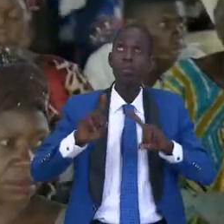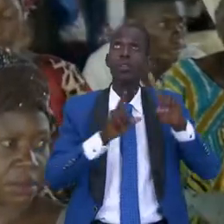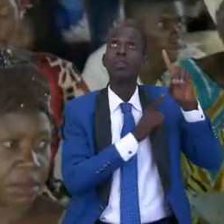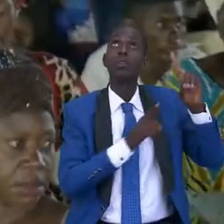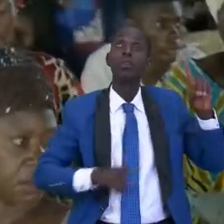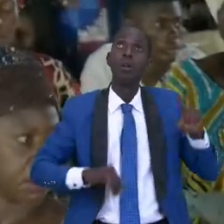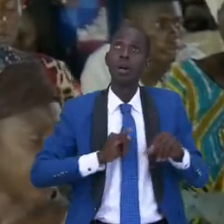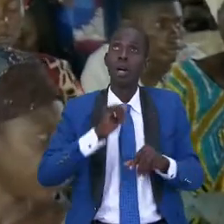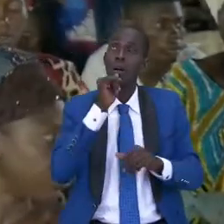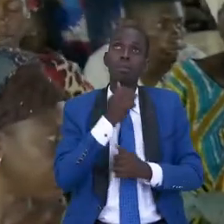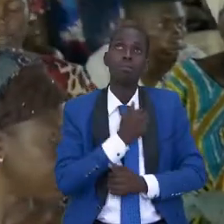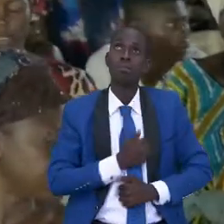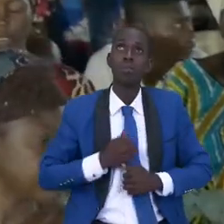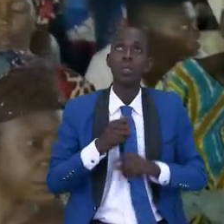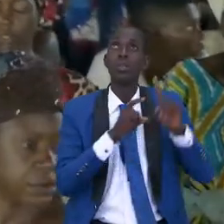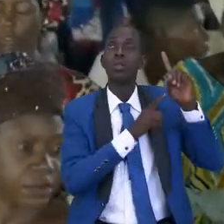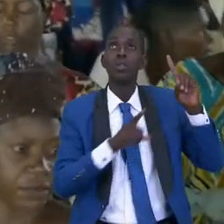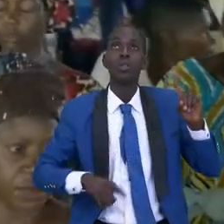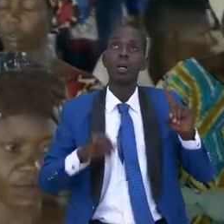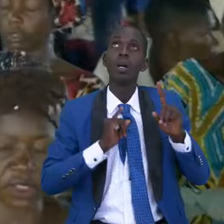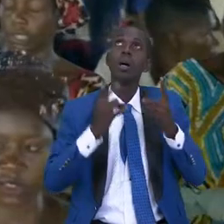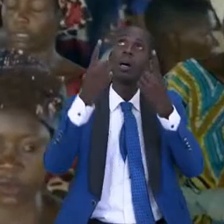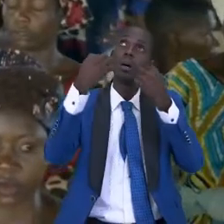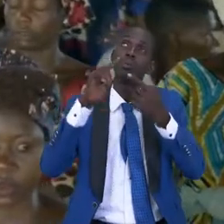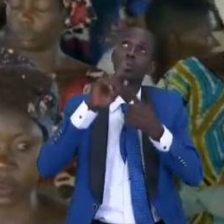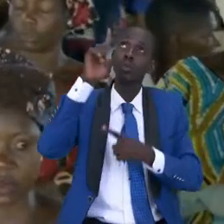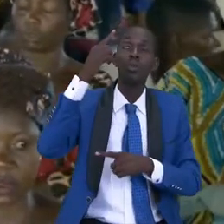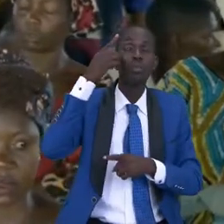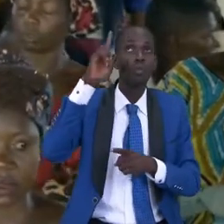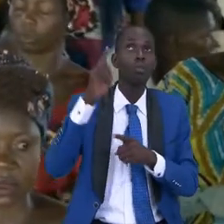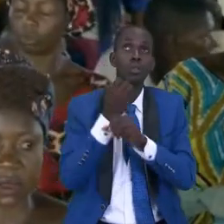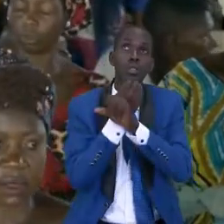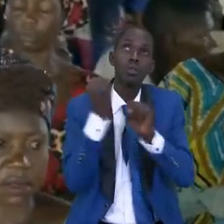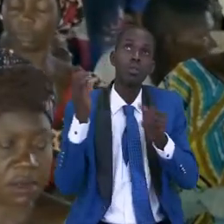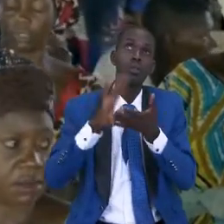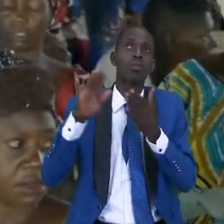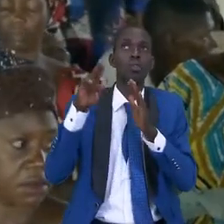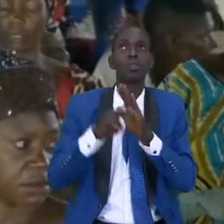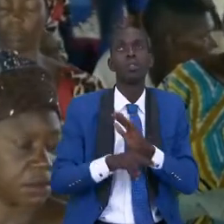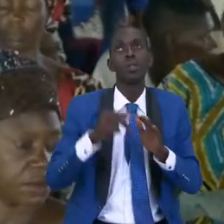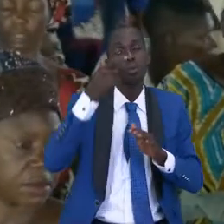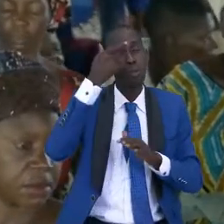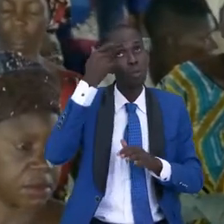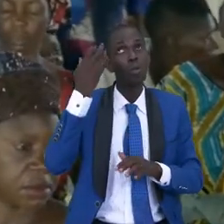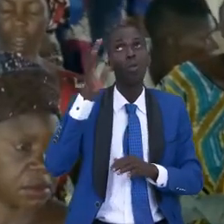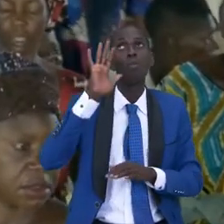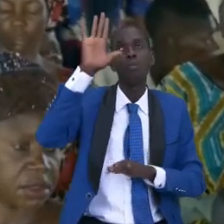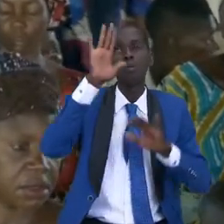I come for salvation, forgiveness, on the basis of your